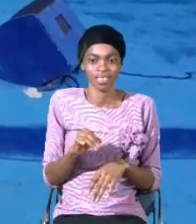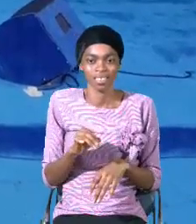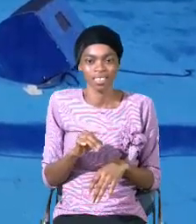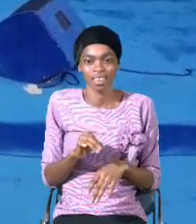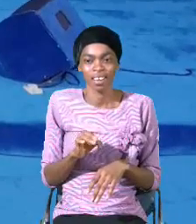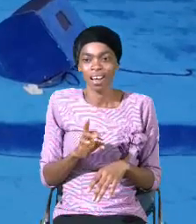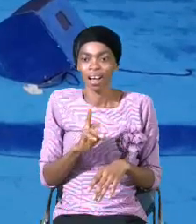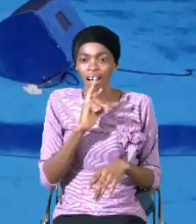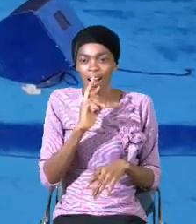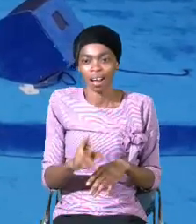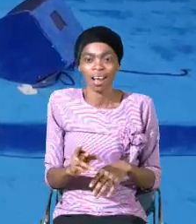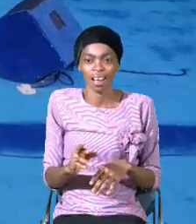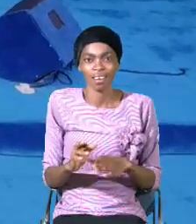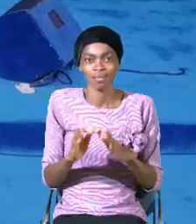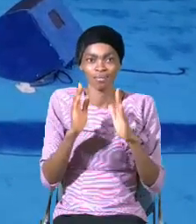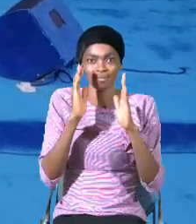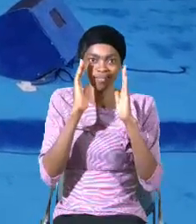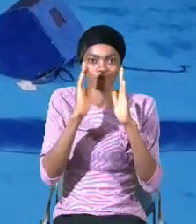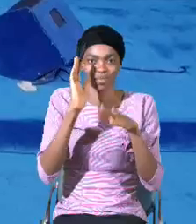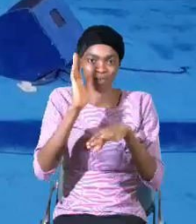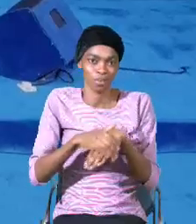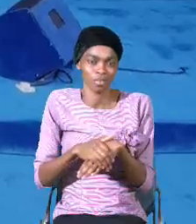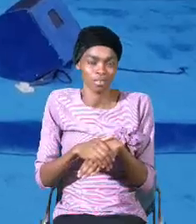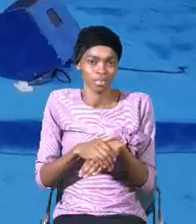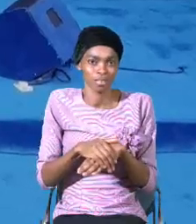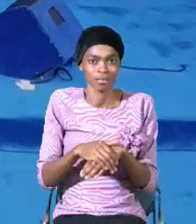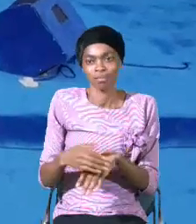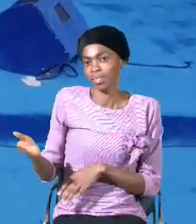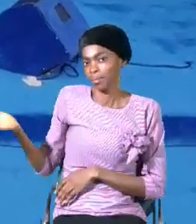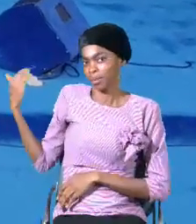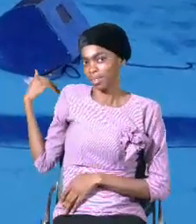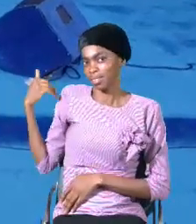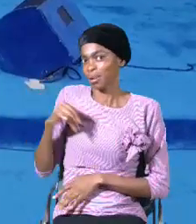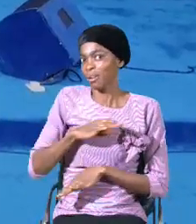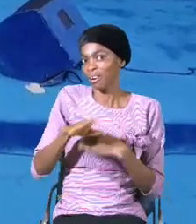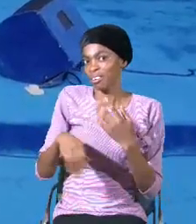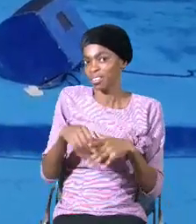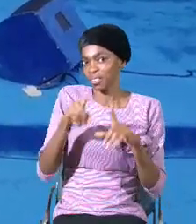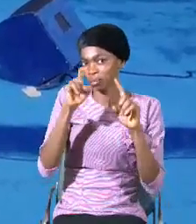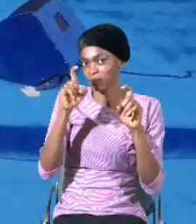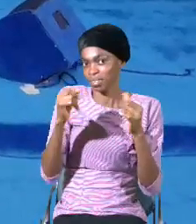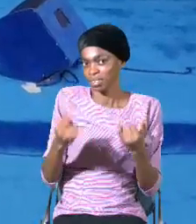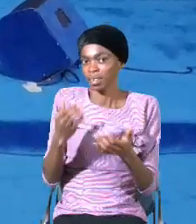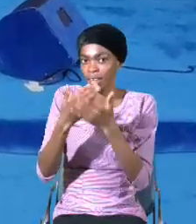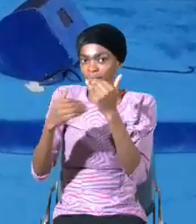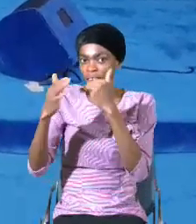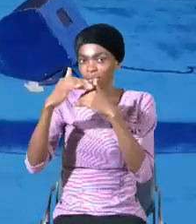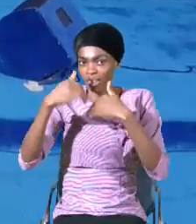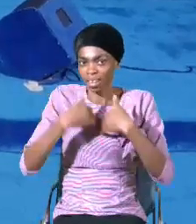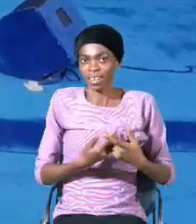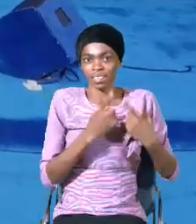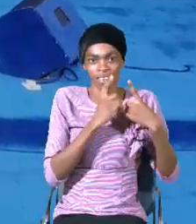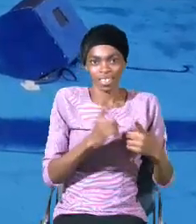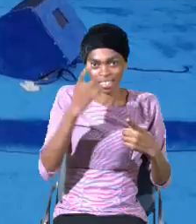on the past. So, all those questions now, heaven has answered for